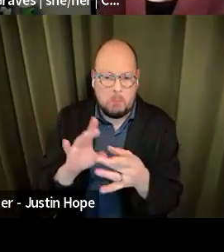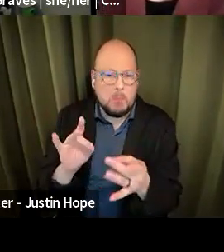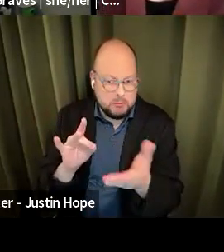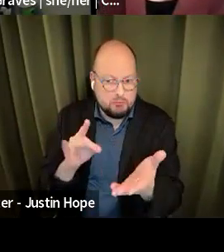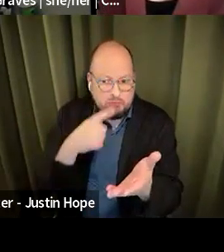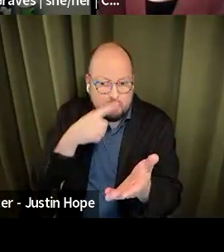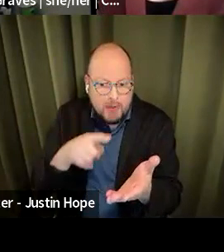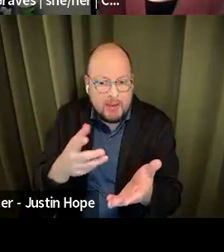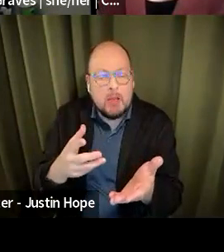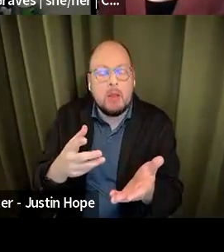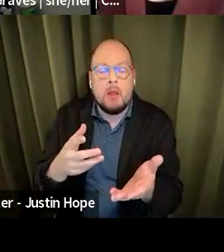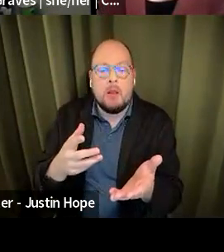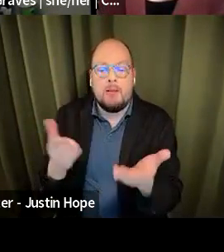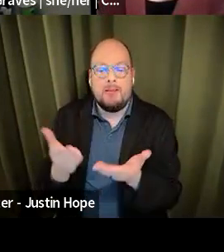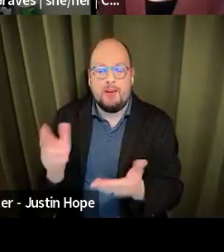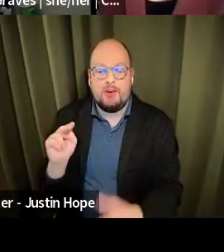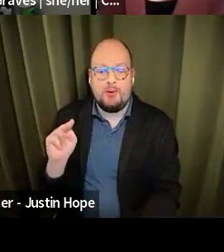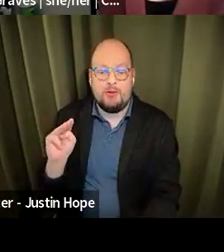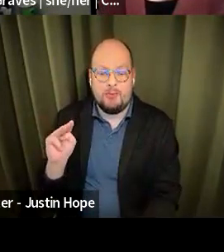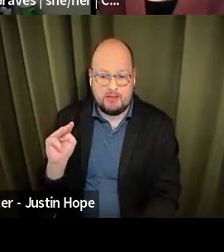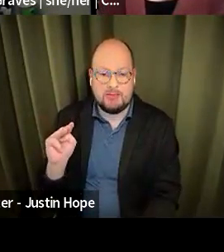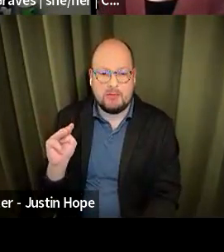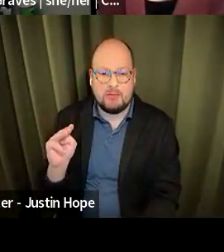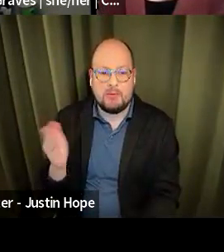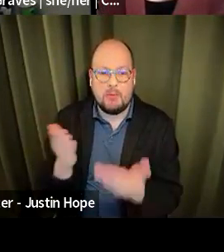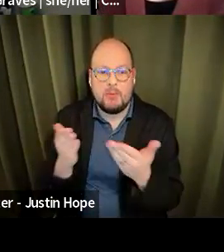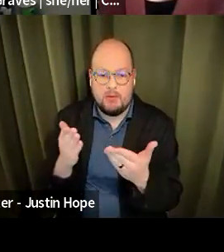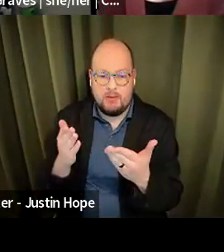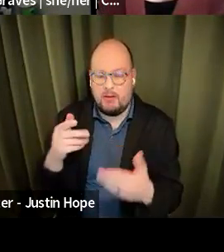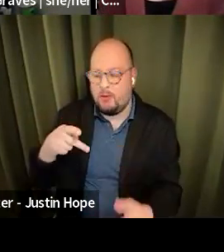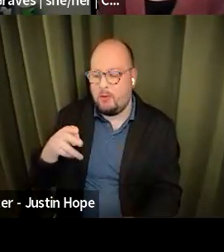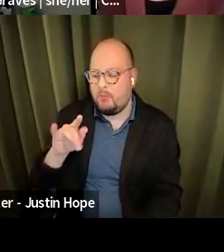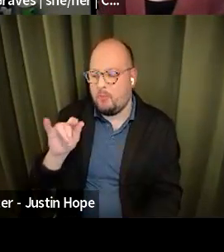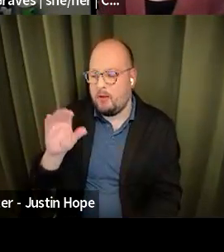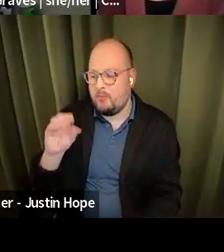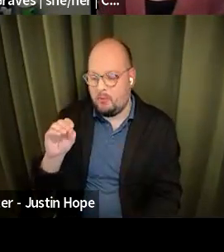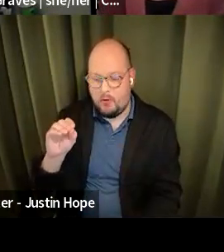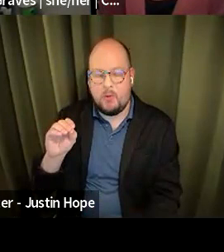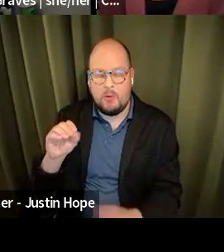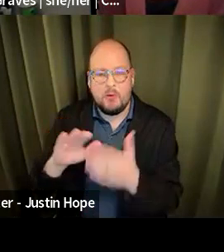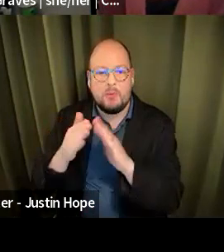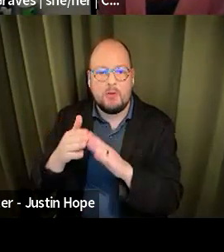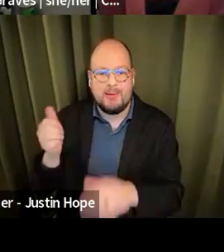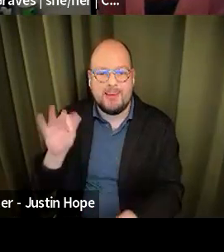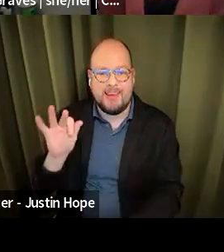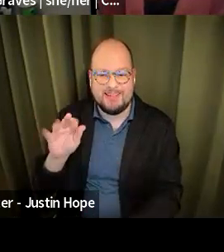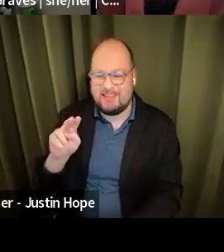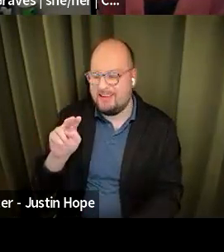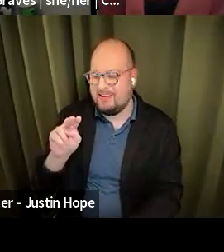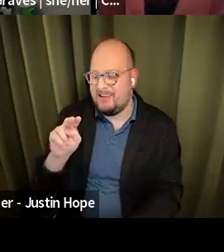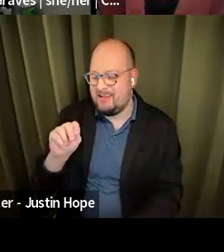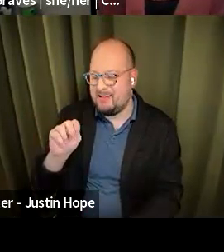Here in New Mexico, we are home to 19 different Pueblo communities, the Navajo Nation, and the Apache